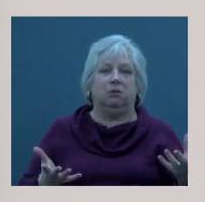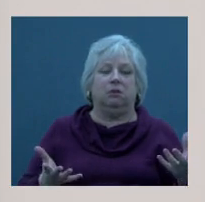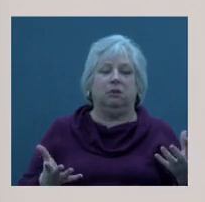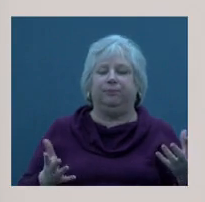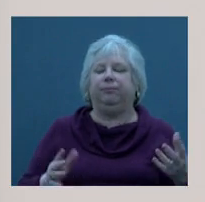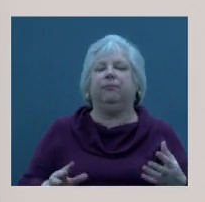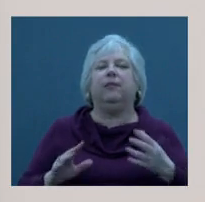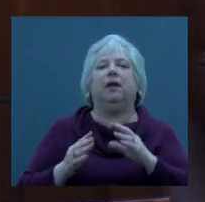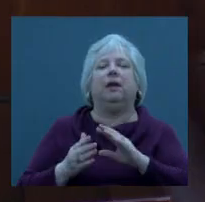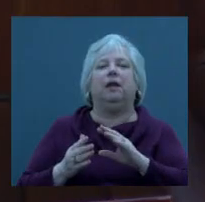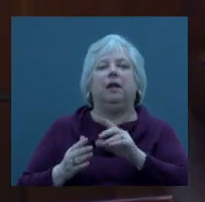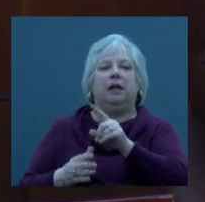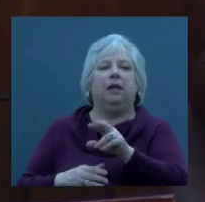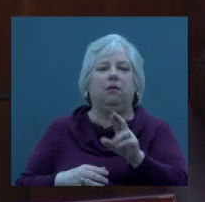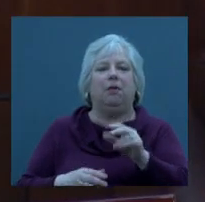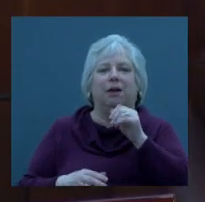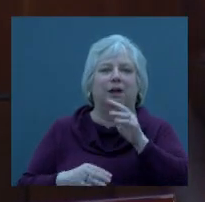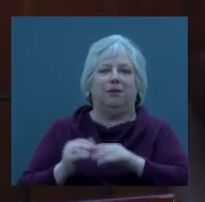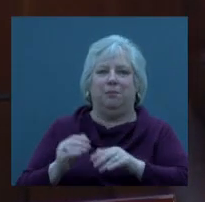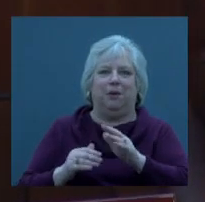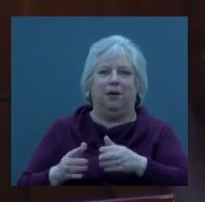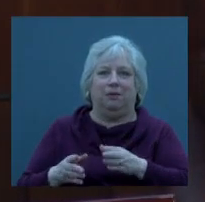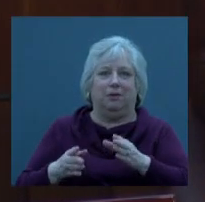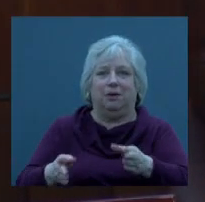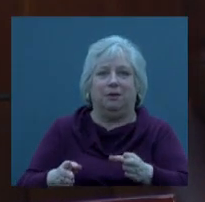the city of Little Rock doesn't build roads.